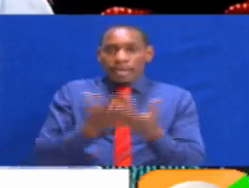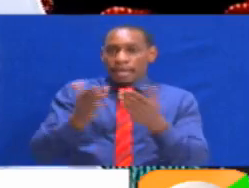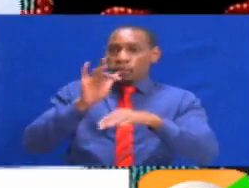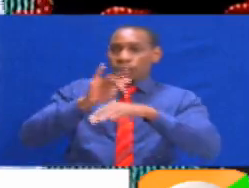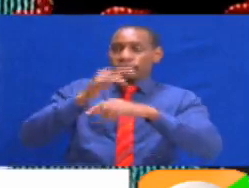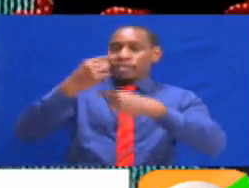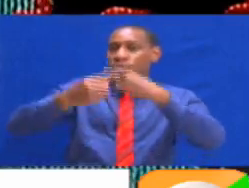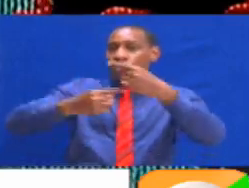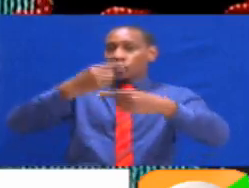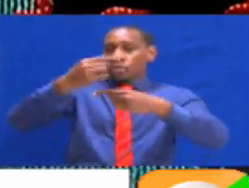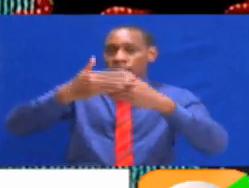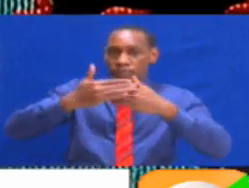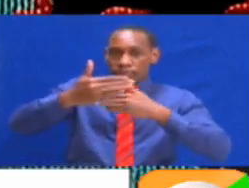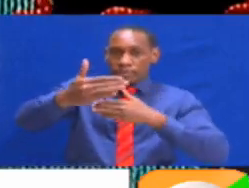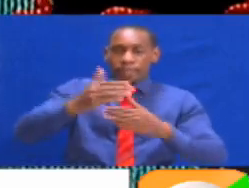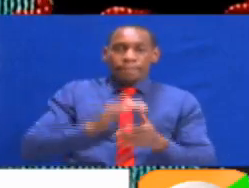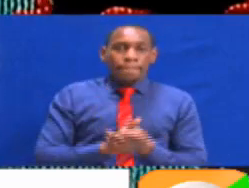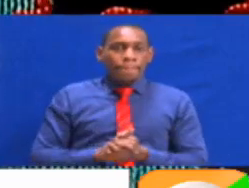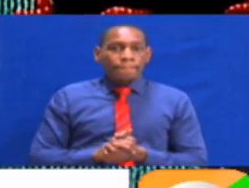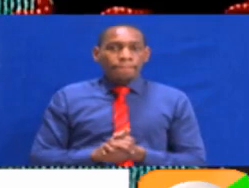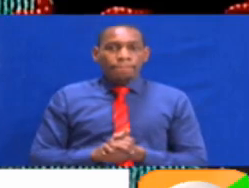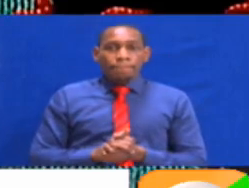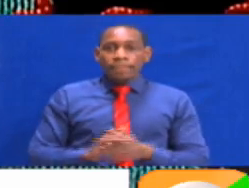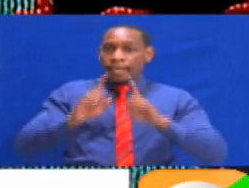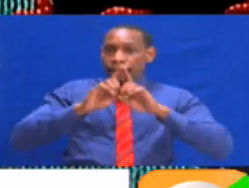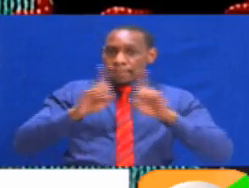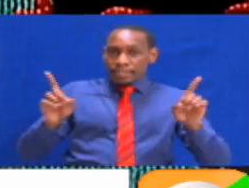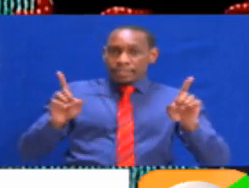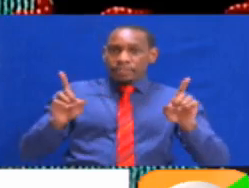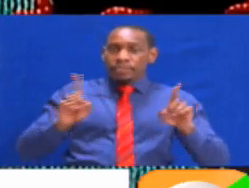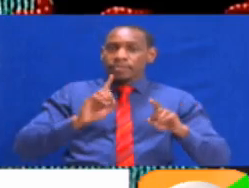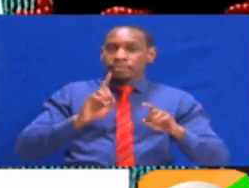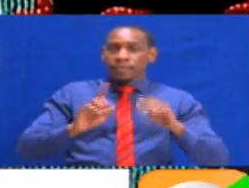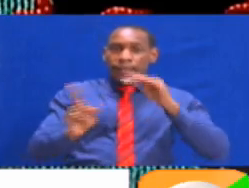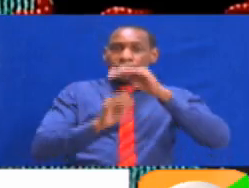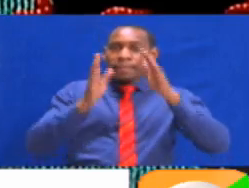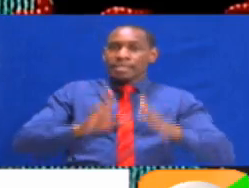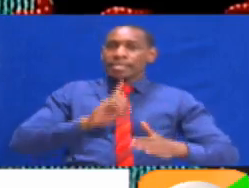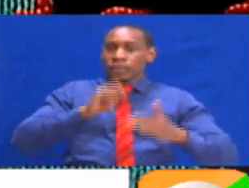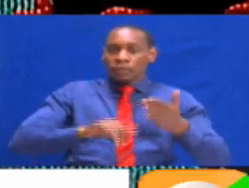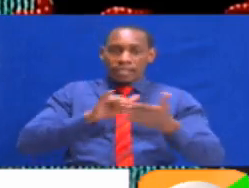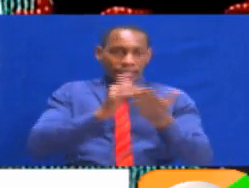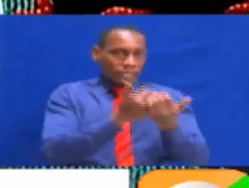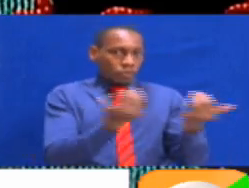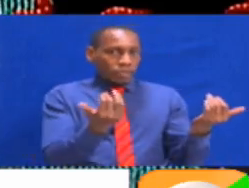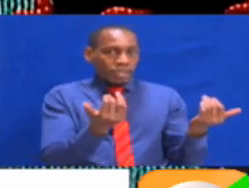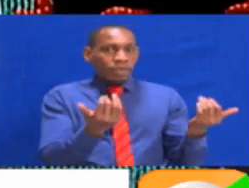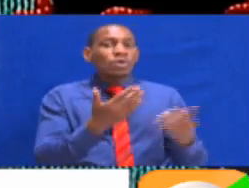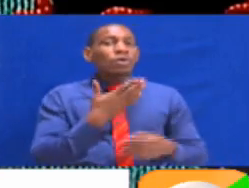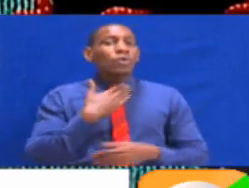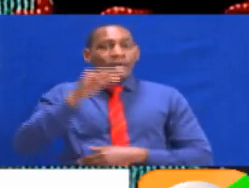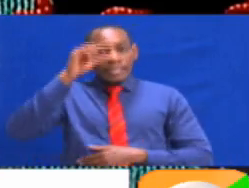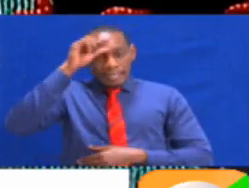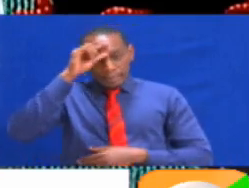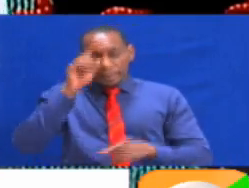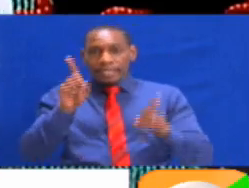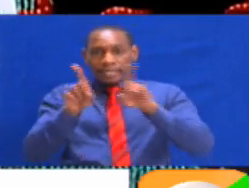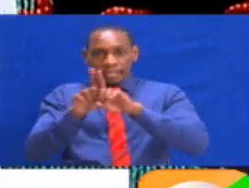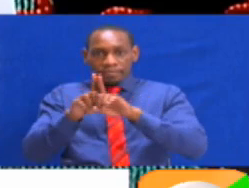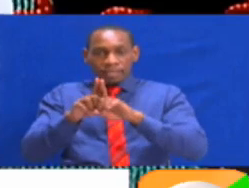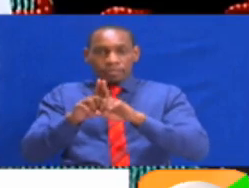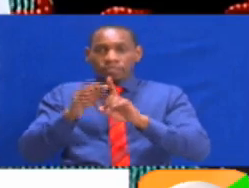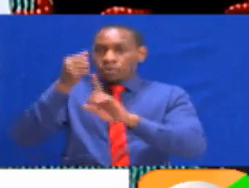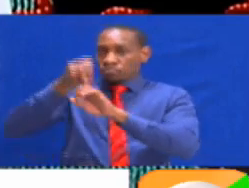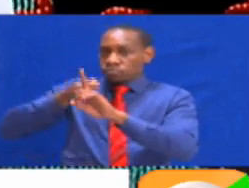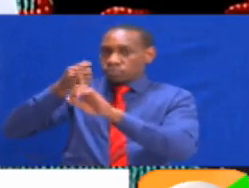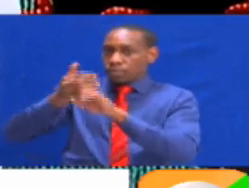go in that particular country. But it speaks of children in a way that I would like government to talk about adults